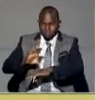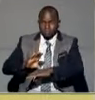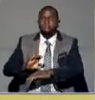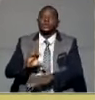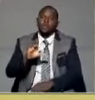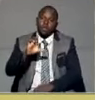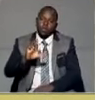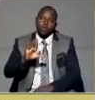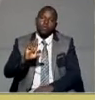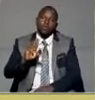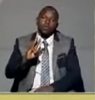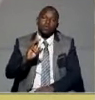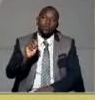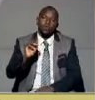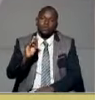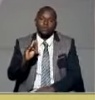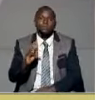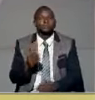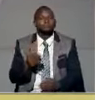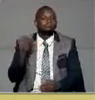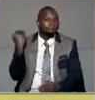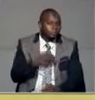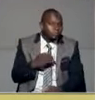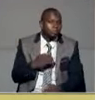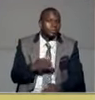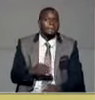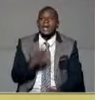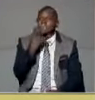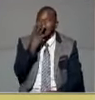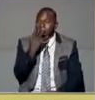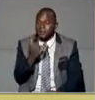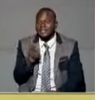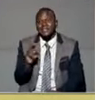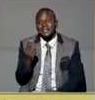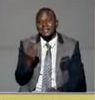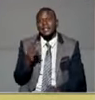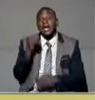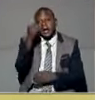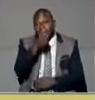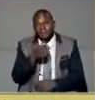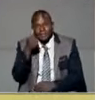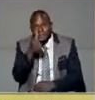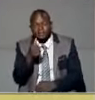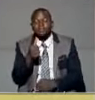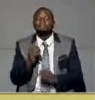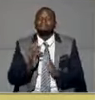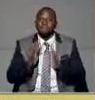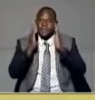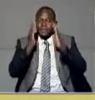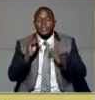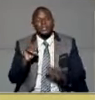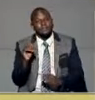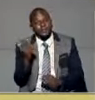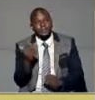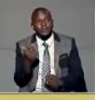was martyred by Idi Amin. He was the second African bishop, but the third, because the first one